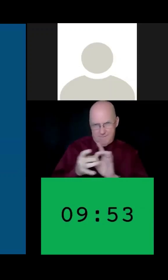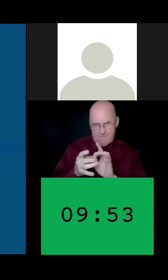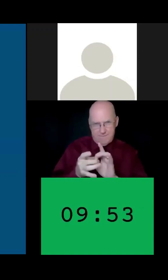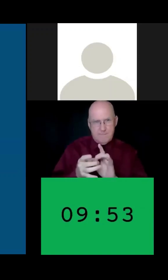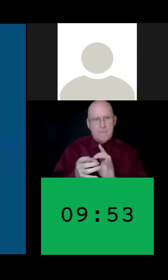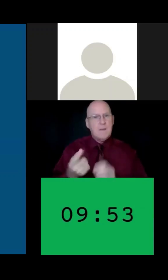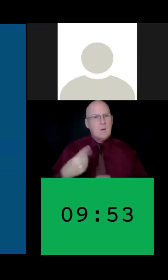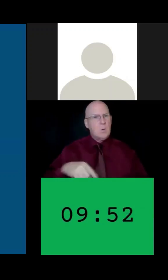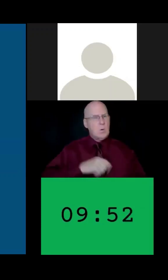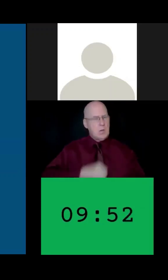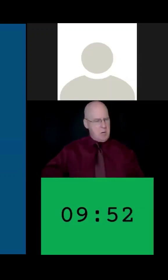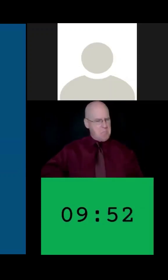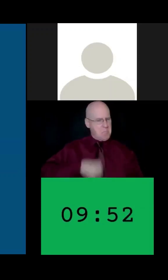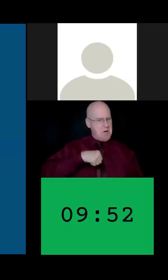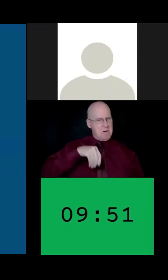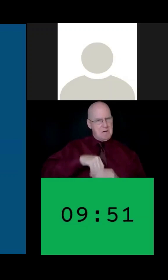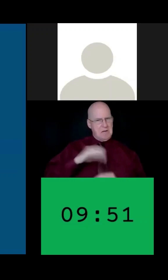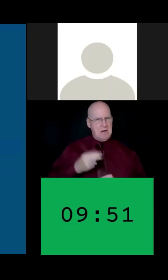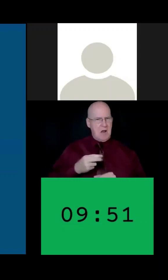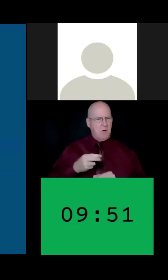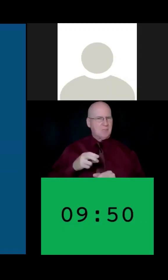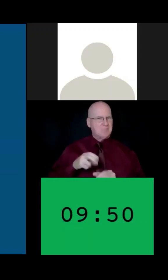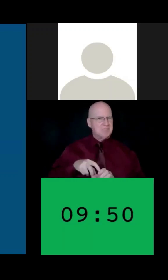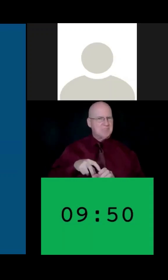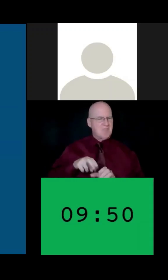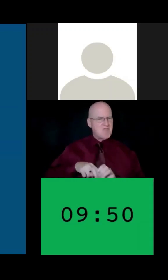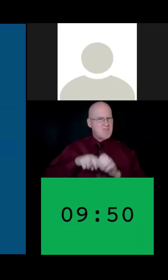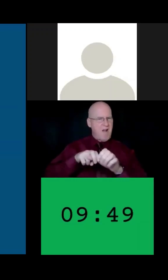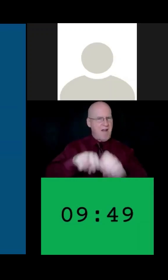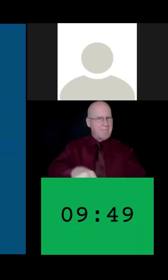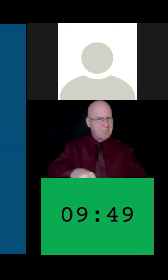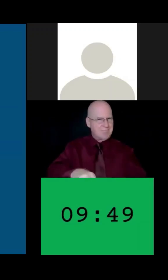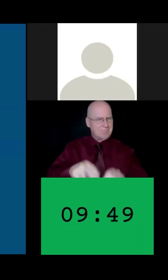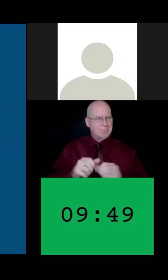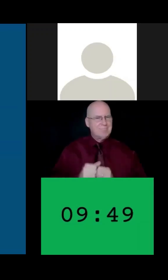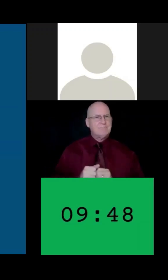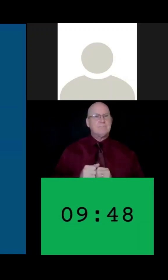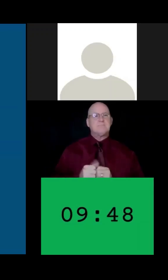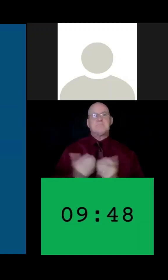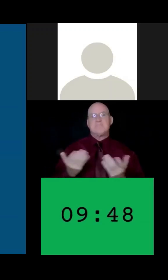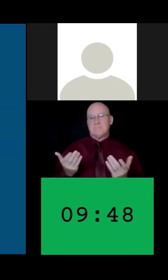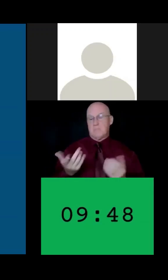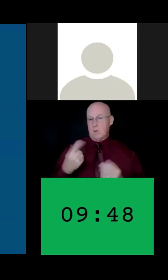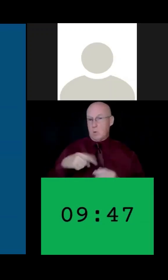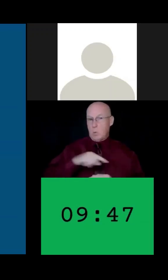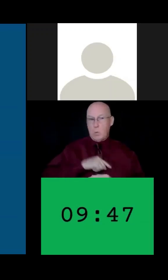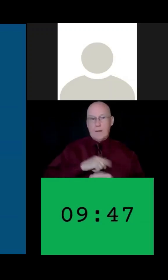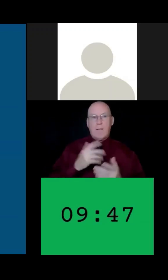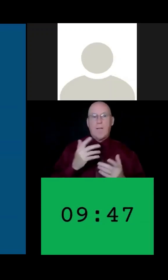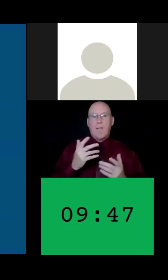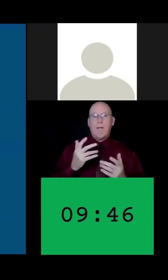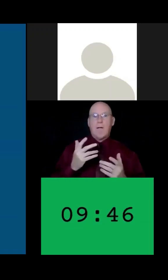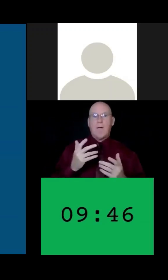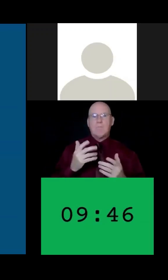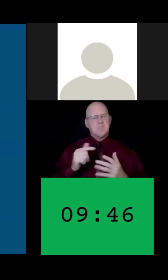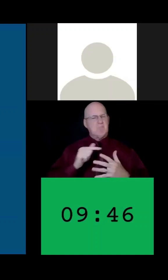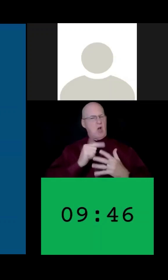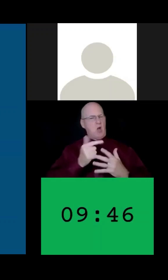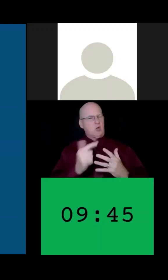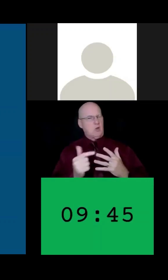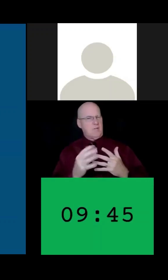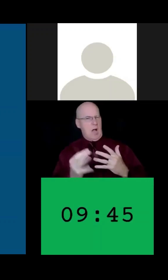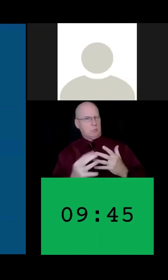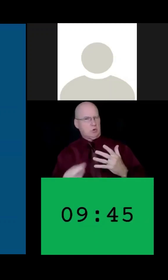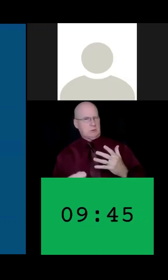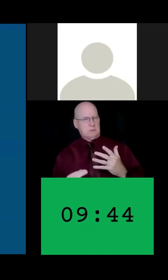take pride in our ride. So, basically, we are an alternative option in